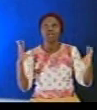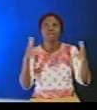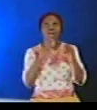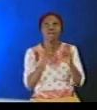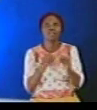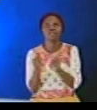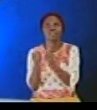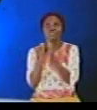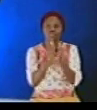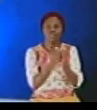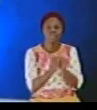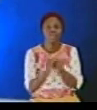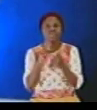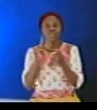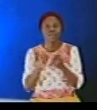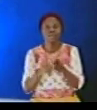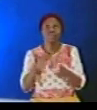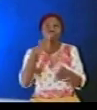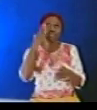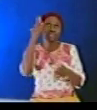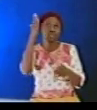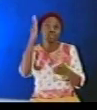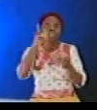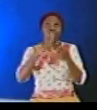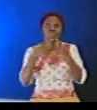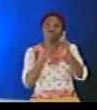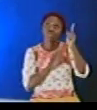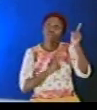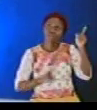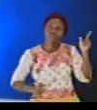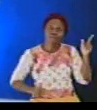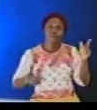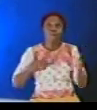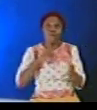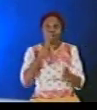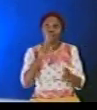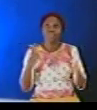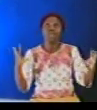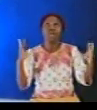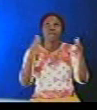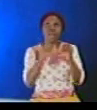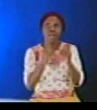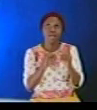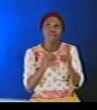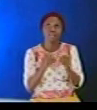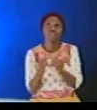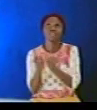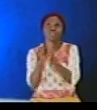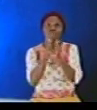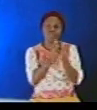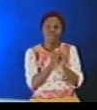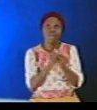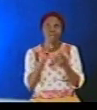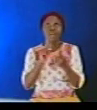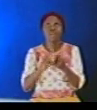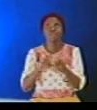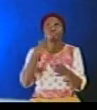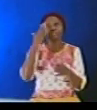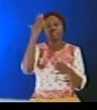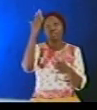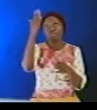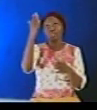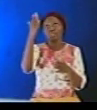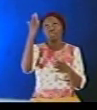Lord. Together unto thee, unto the Lord, we are gathering together